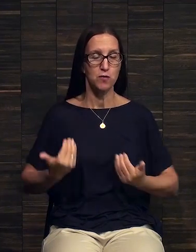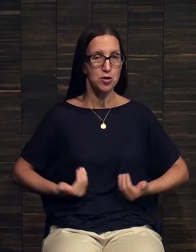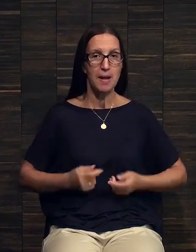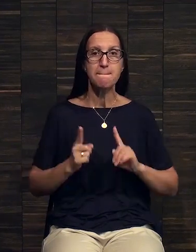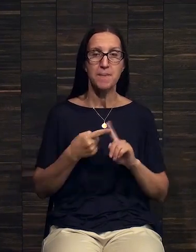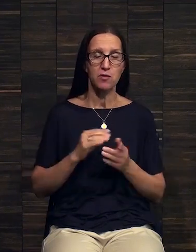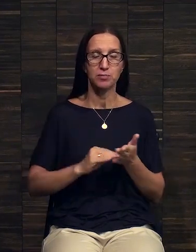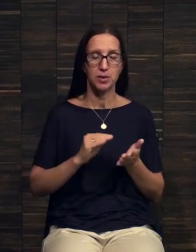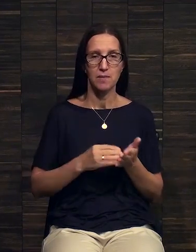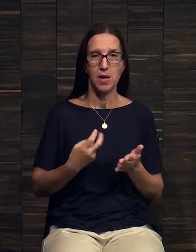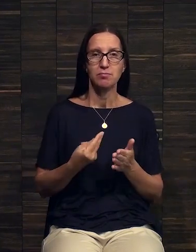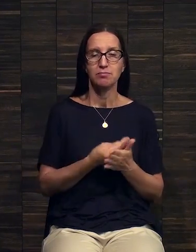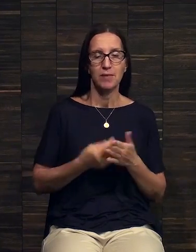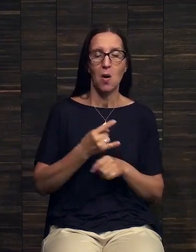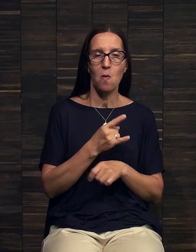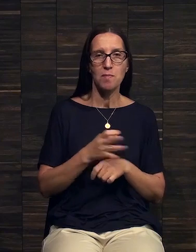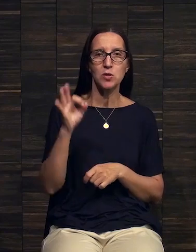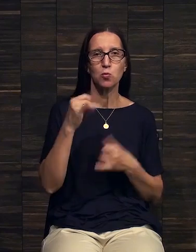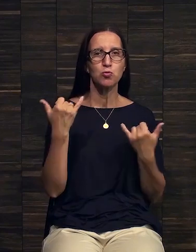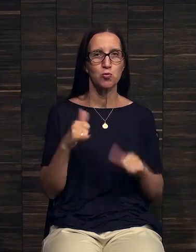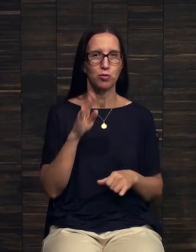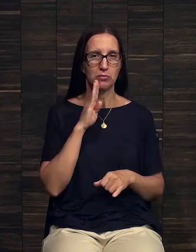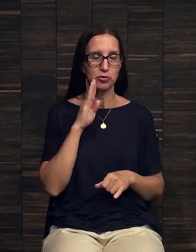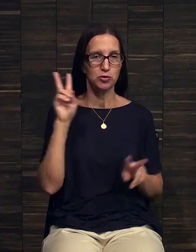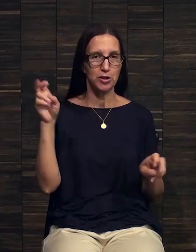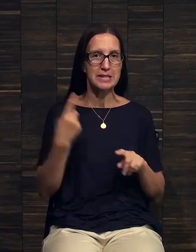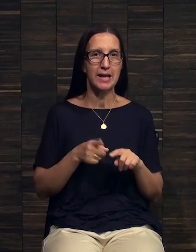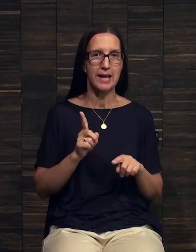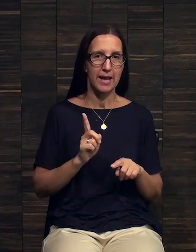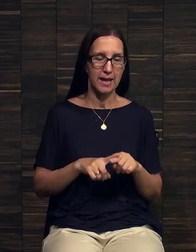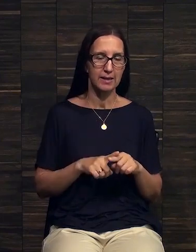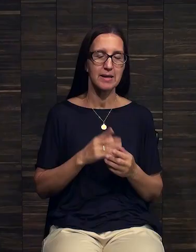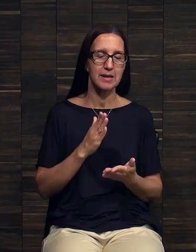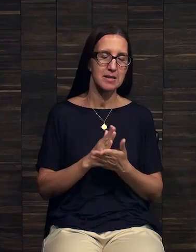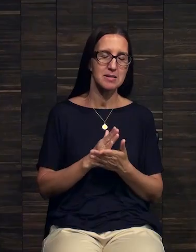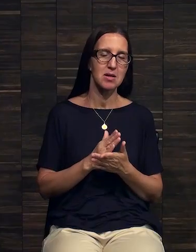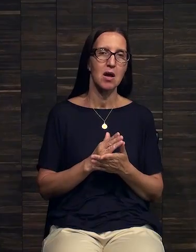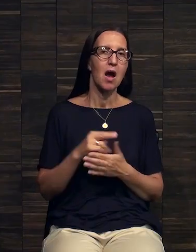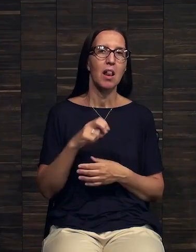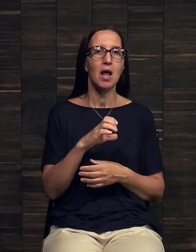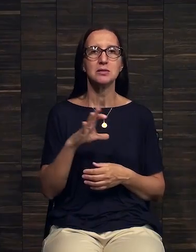life. Point one, Wonder Woman comics, and she has a